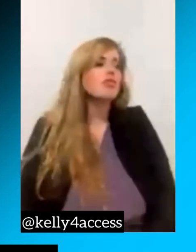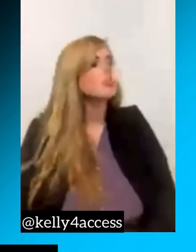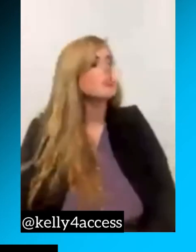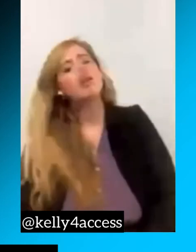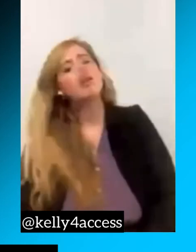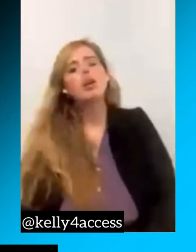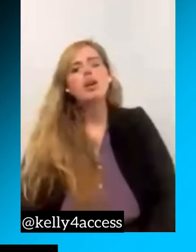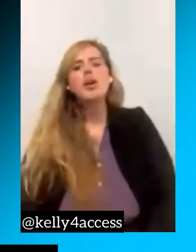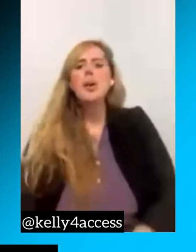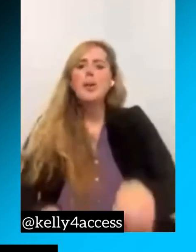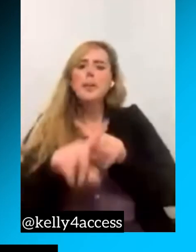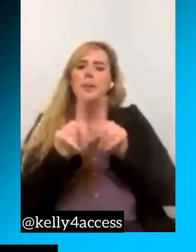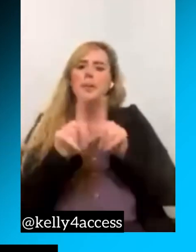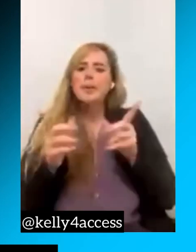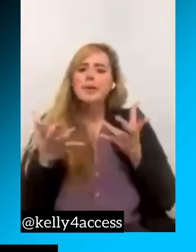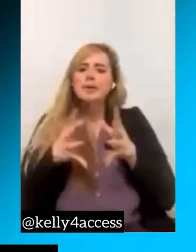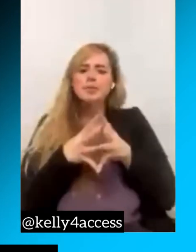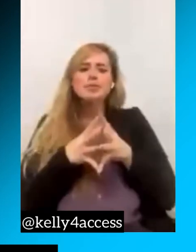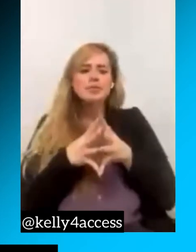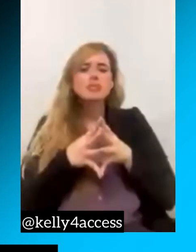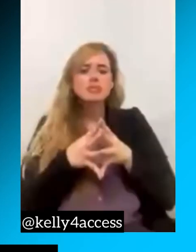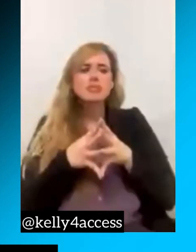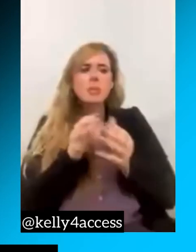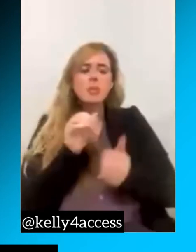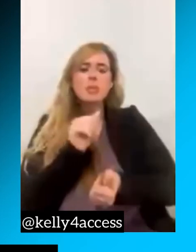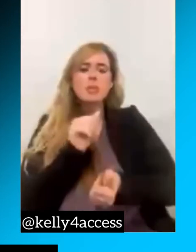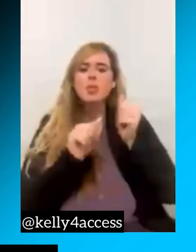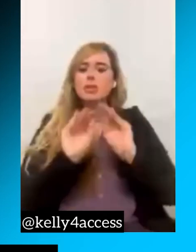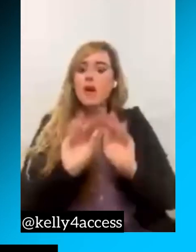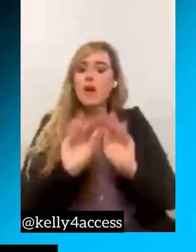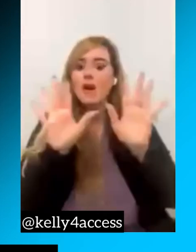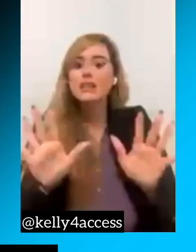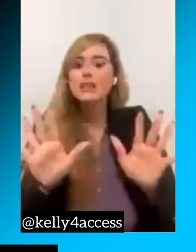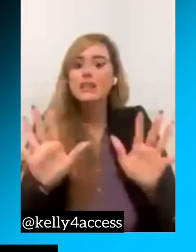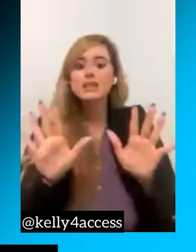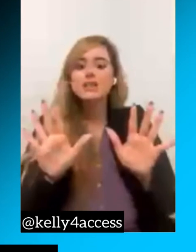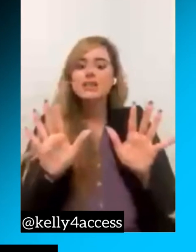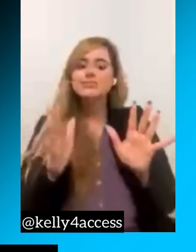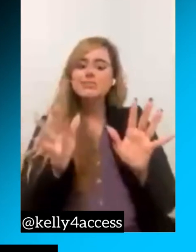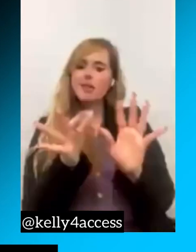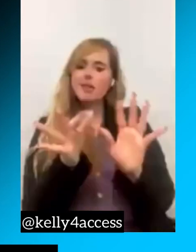the most obvious criticism that I have is that